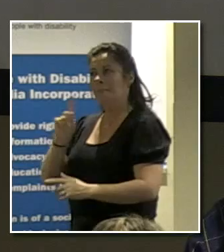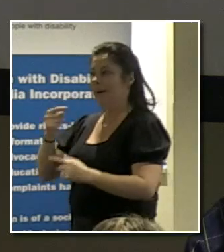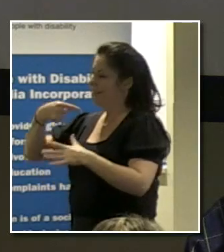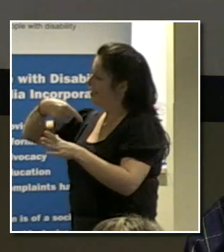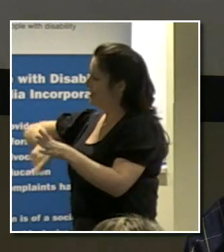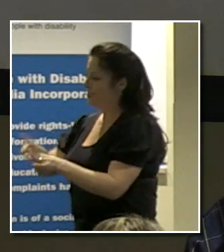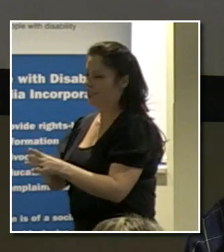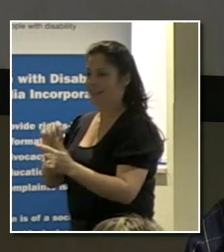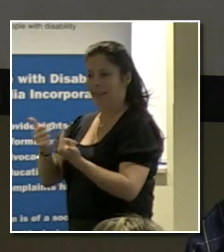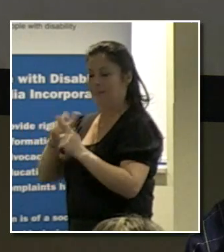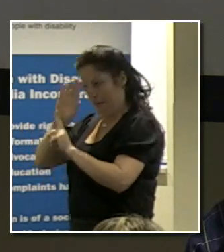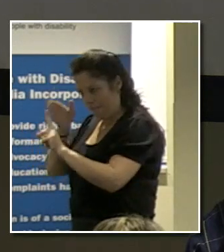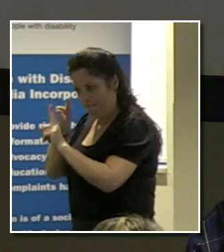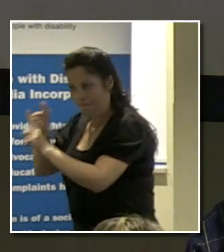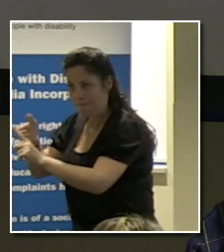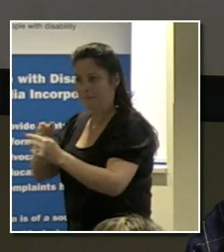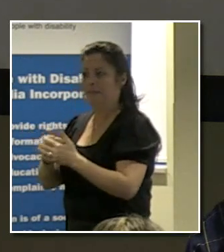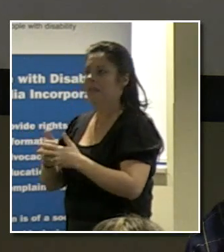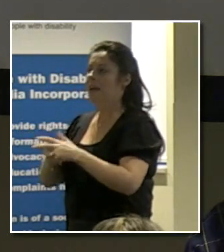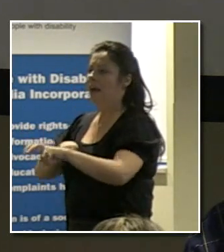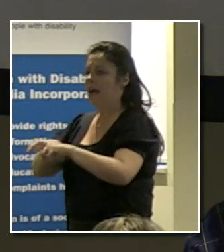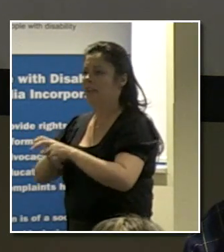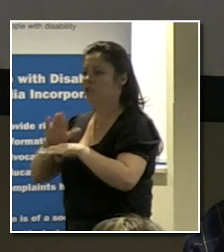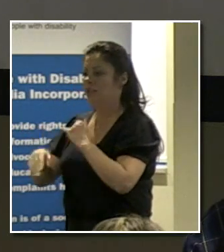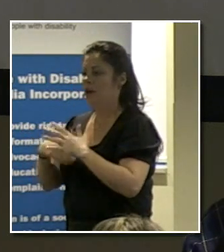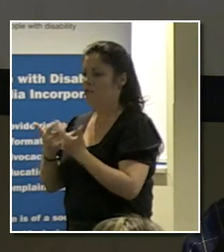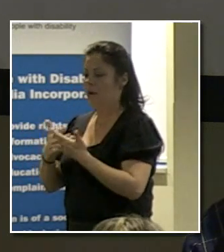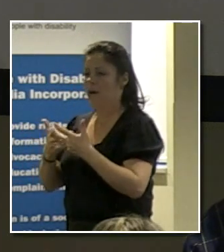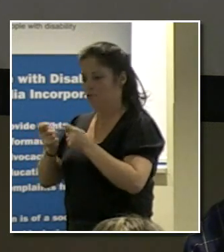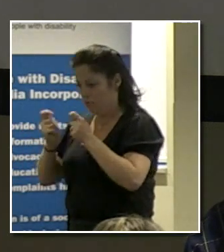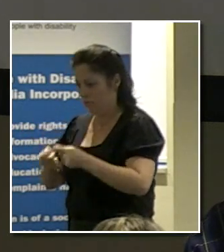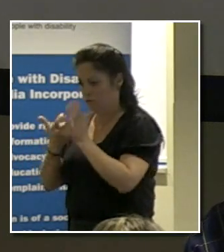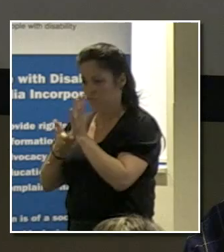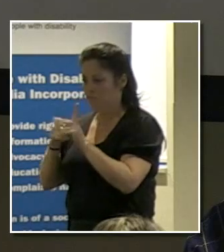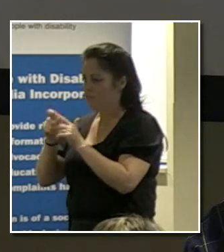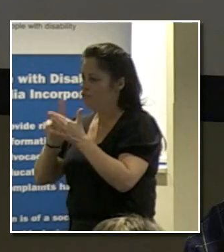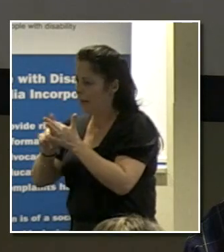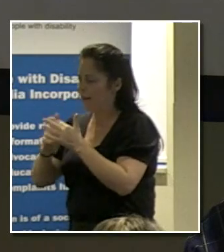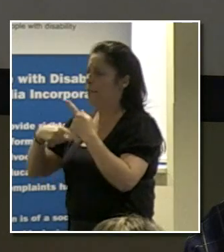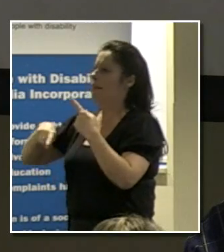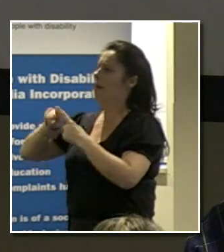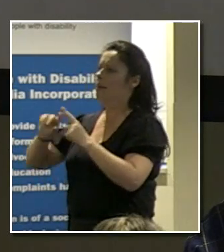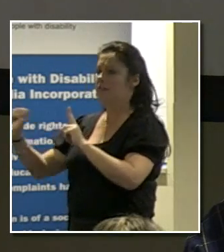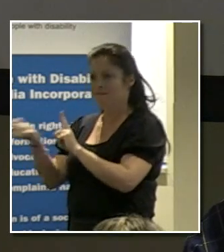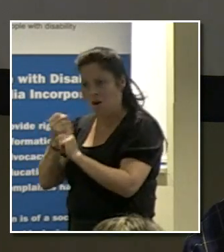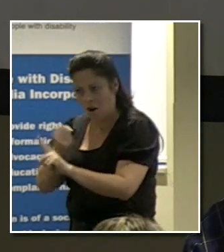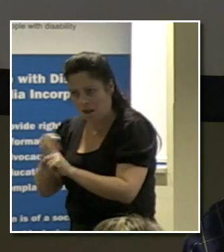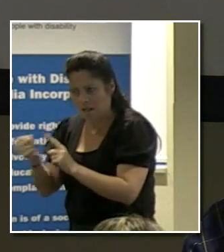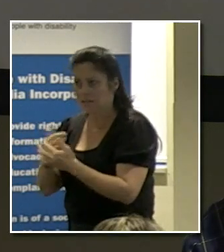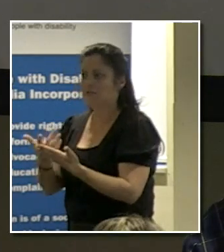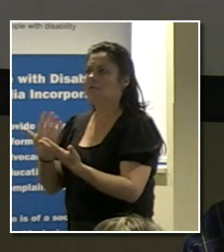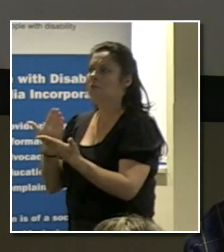towards action around rape and violence and murder of people with disability in disability